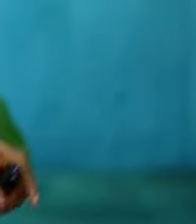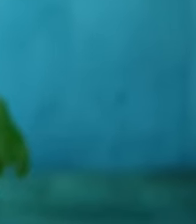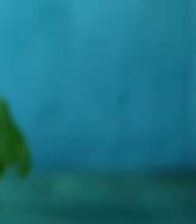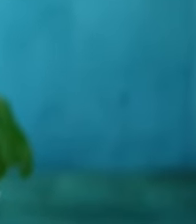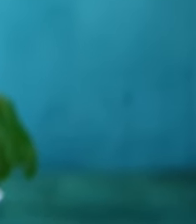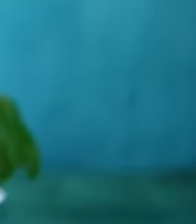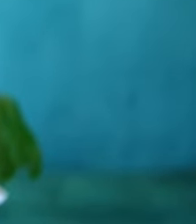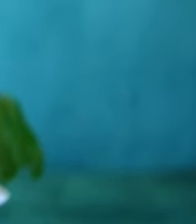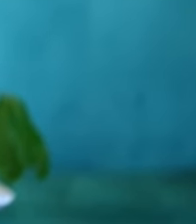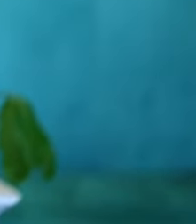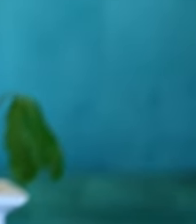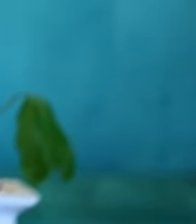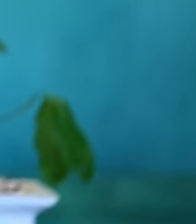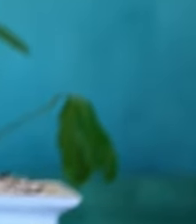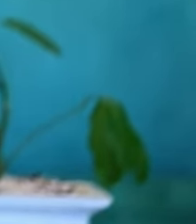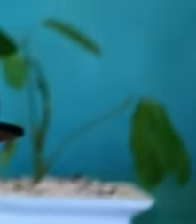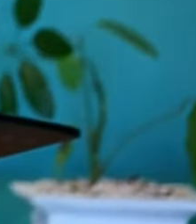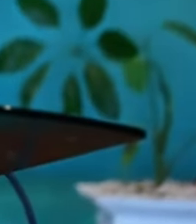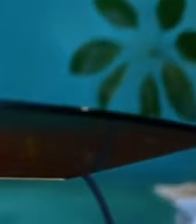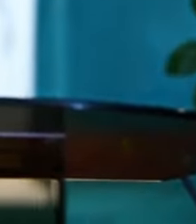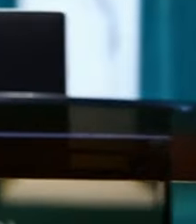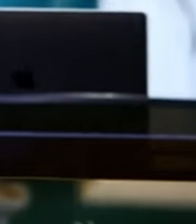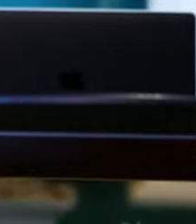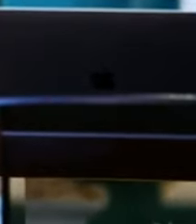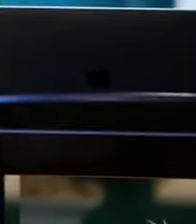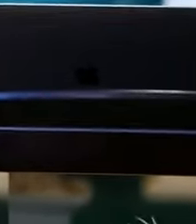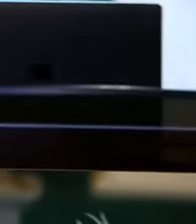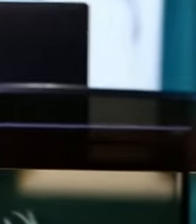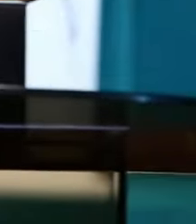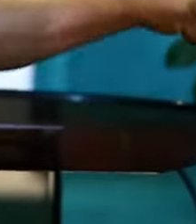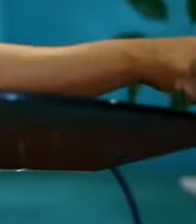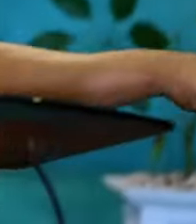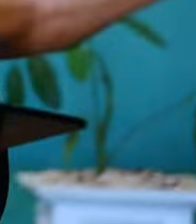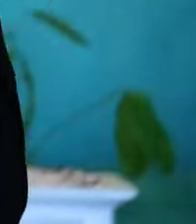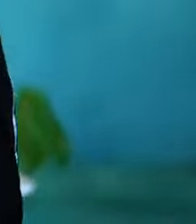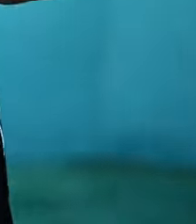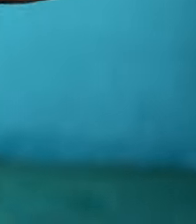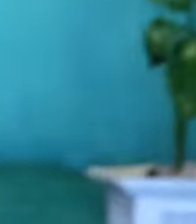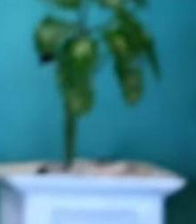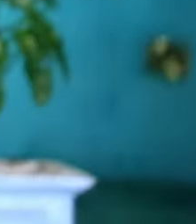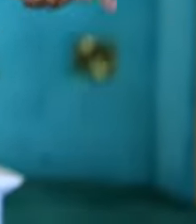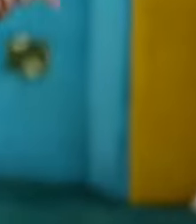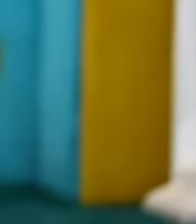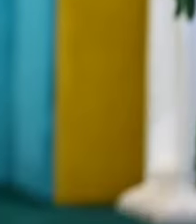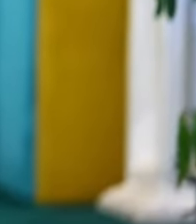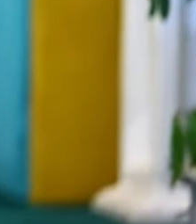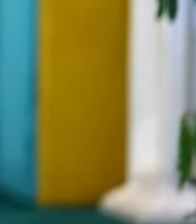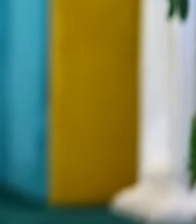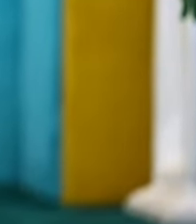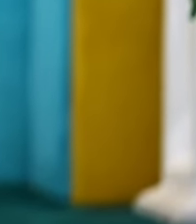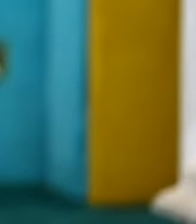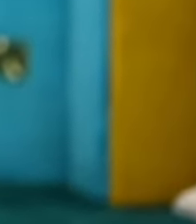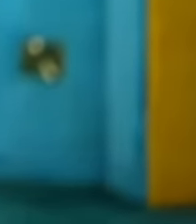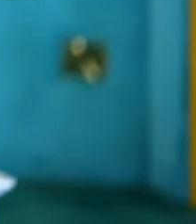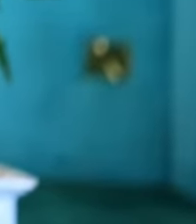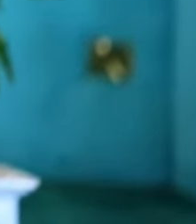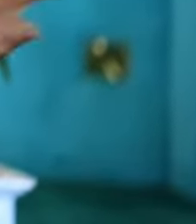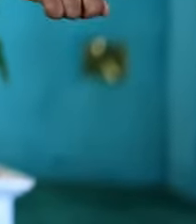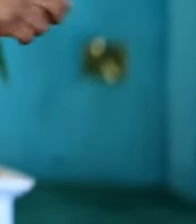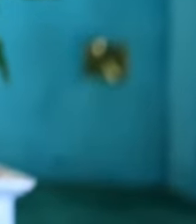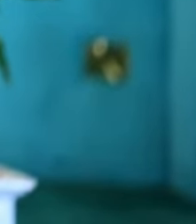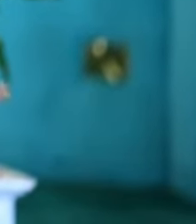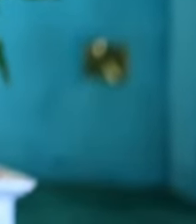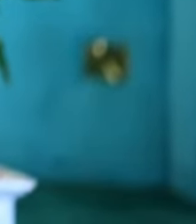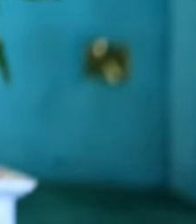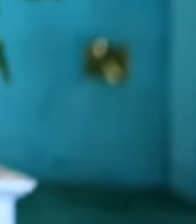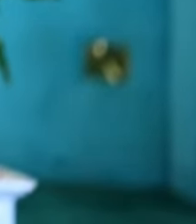is achieved. Some of the reason, if I were to be teaching money, some of the reason we are broke and poor. We don't know what to do